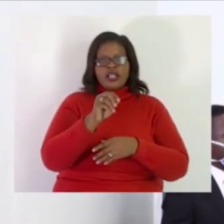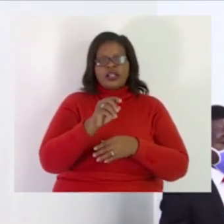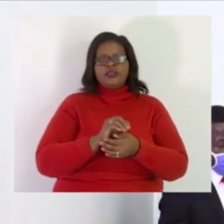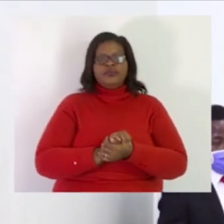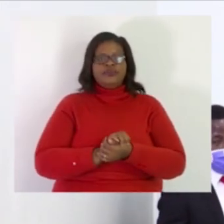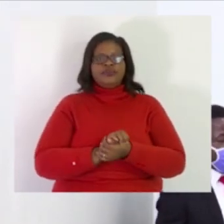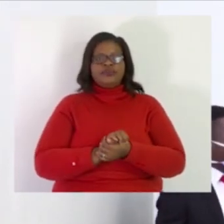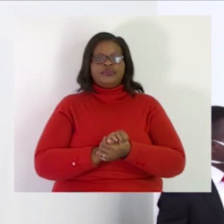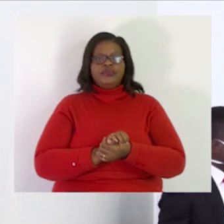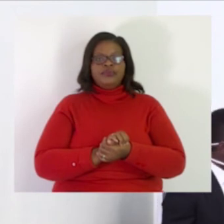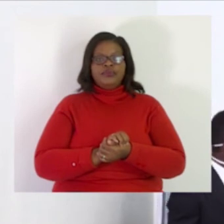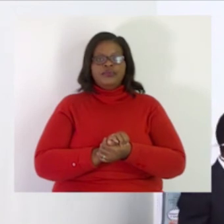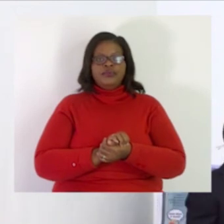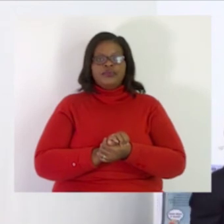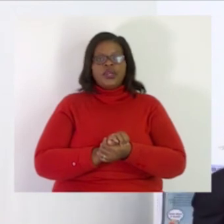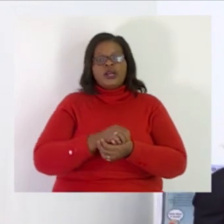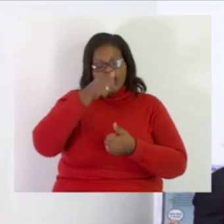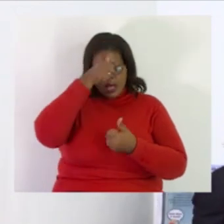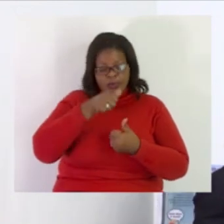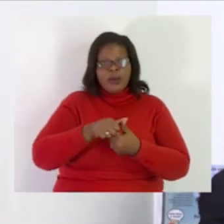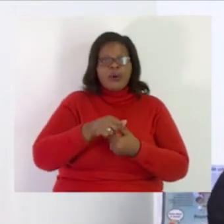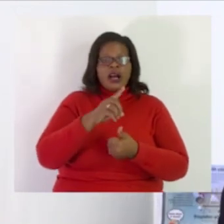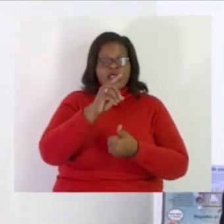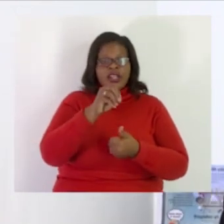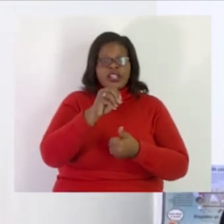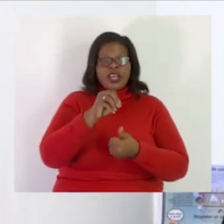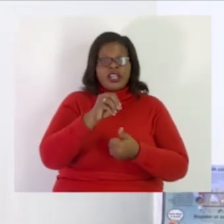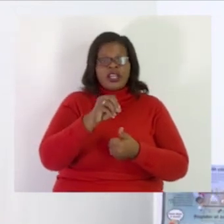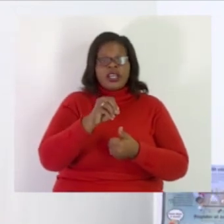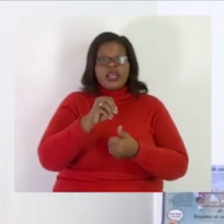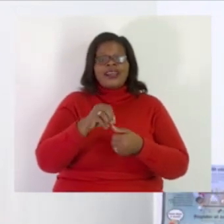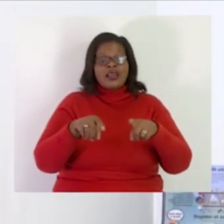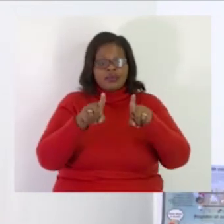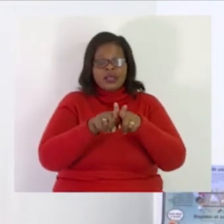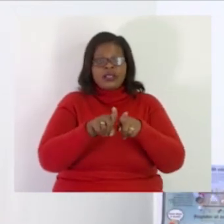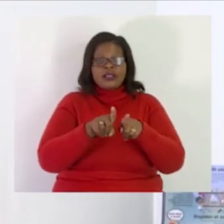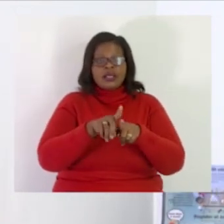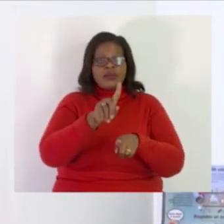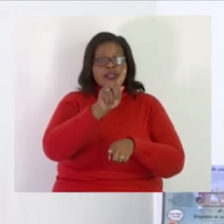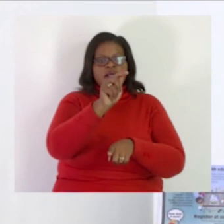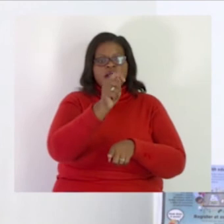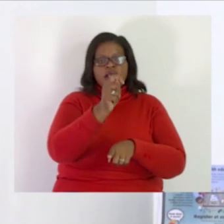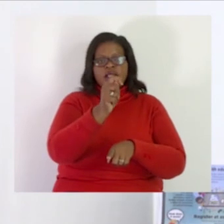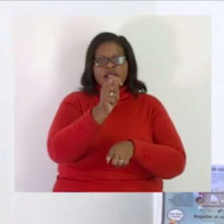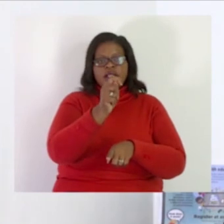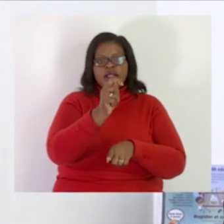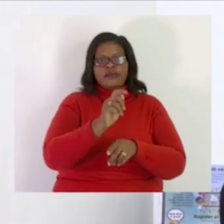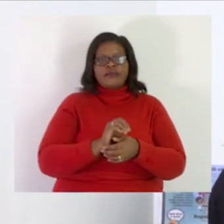nearest 10. Remember, this 10 can be also